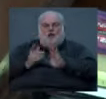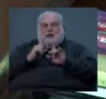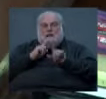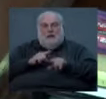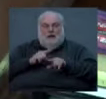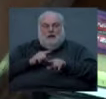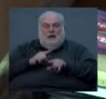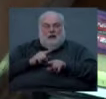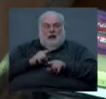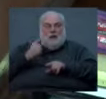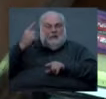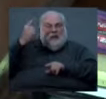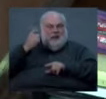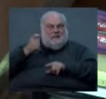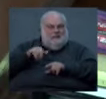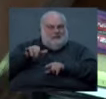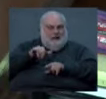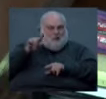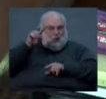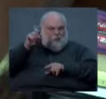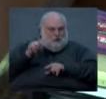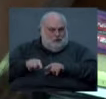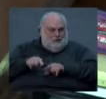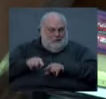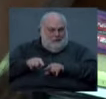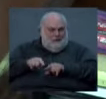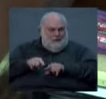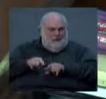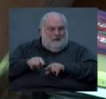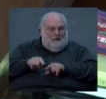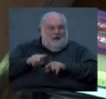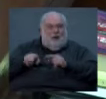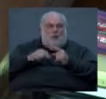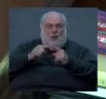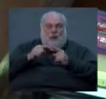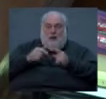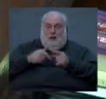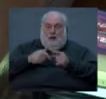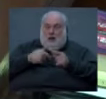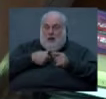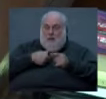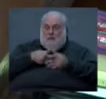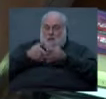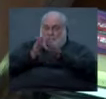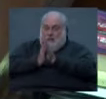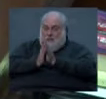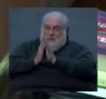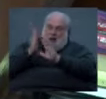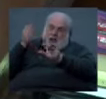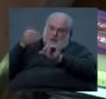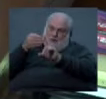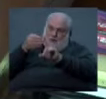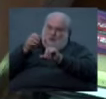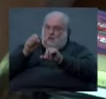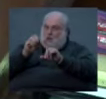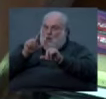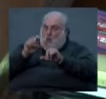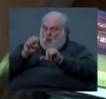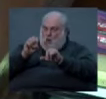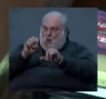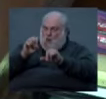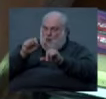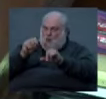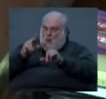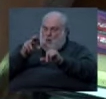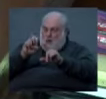asking the same question that I think you're asking when I was asked to make this a sole source ordinance. Mm-hmm. And I